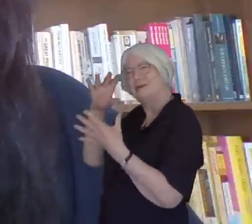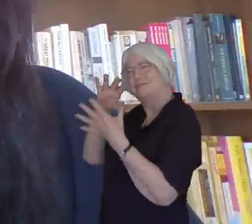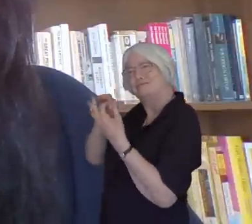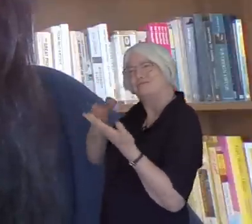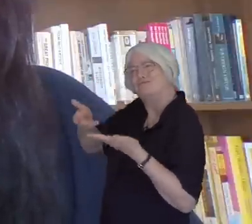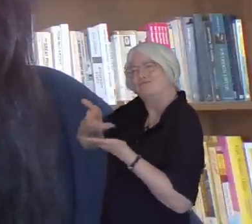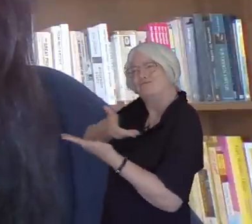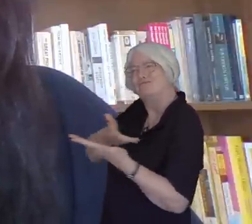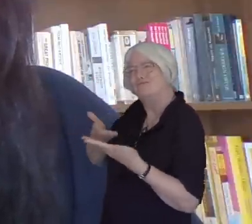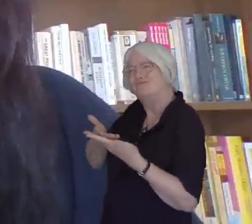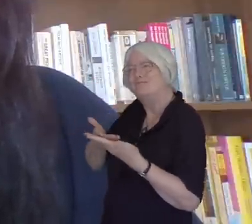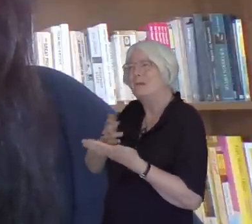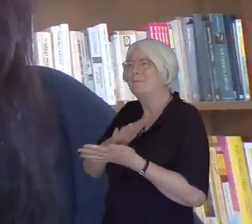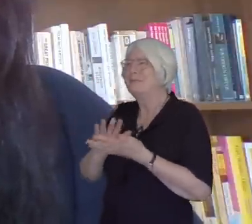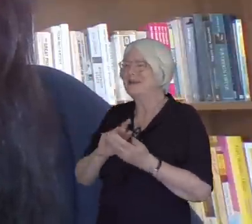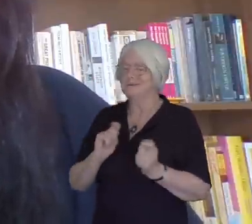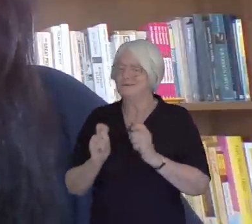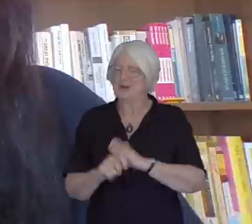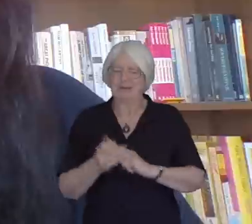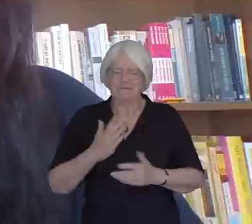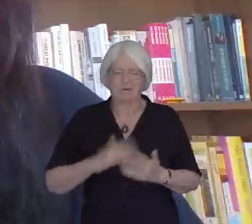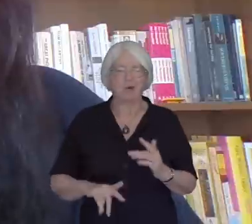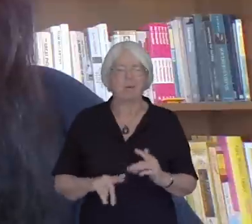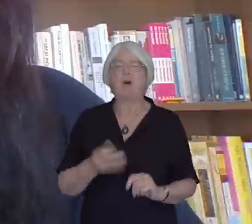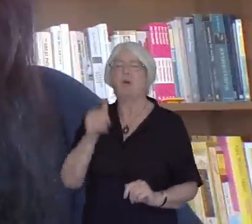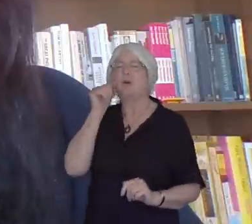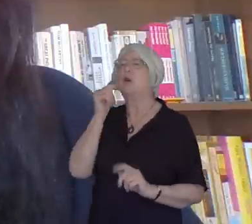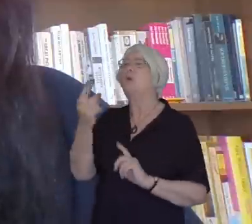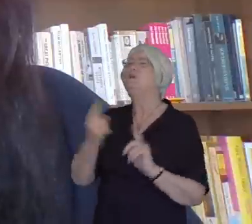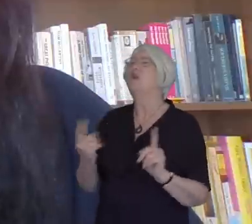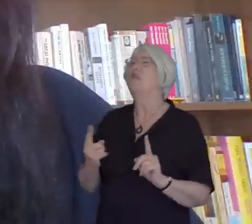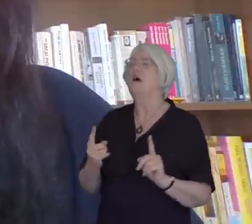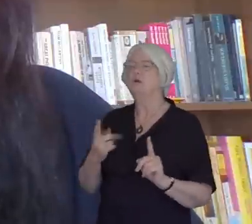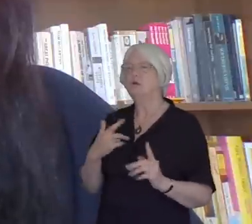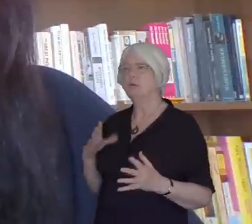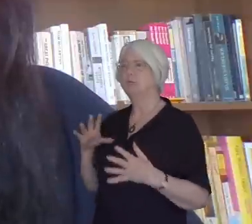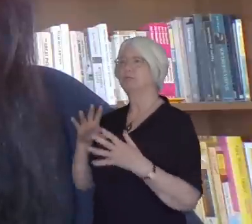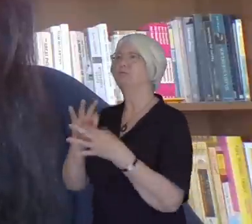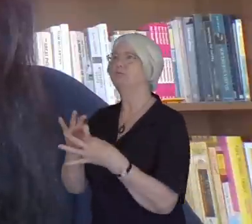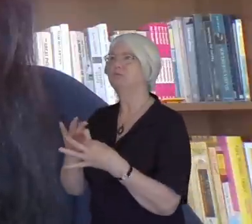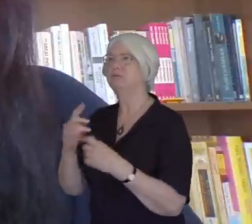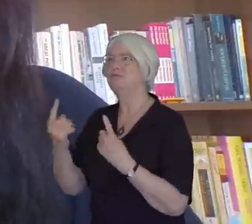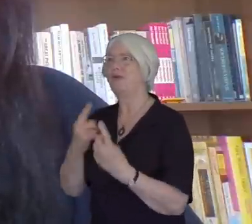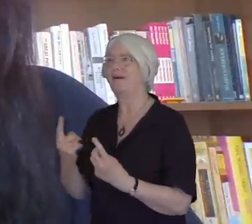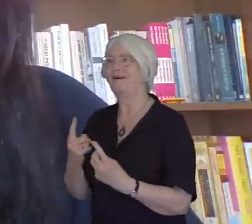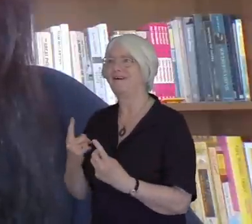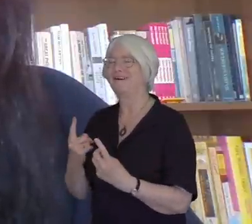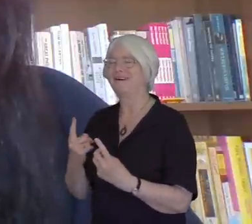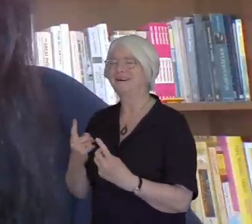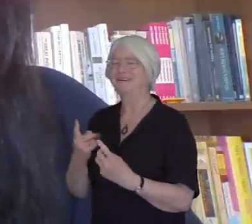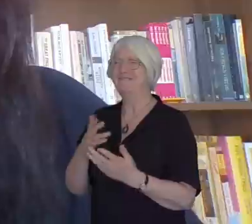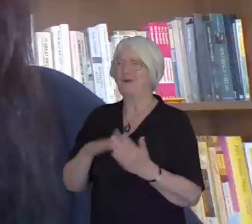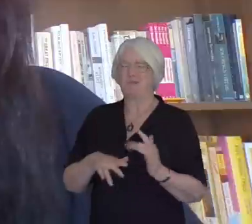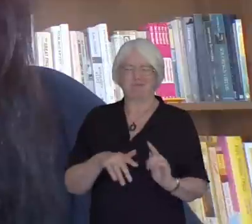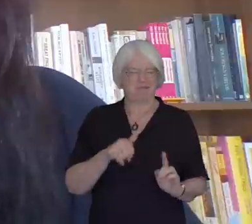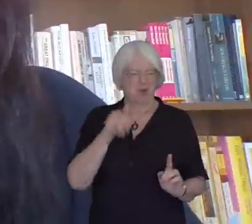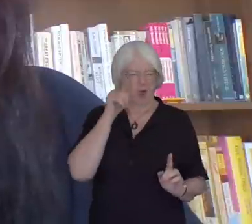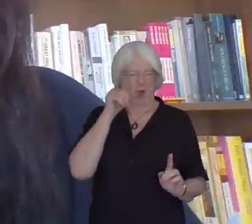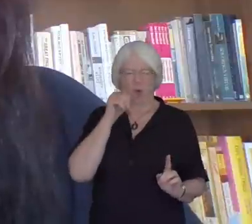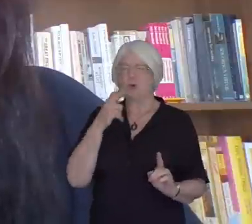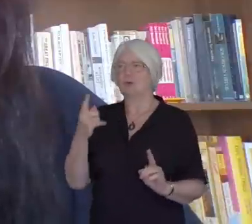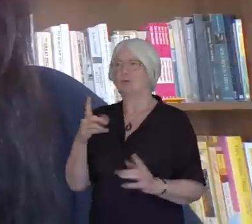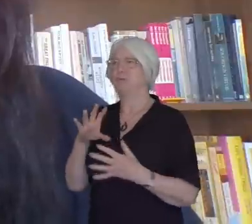sometimes go from being acquaintances to being friends. In fellowship, we move from knowledge of each other to